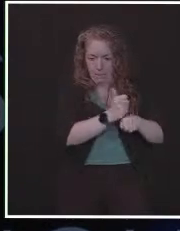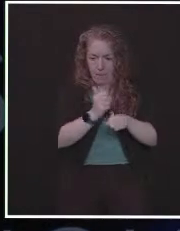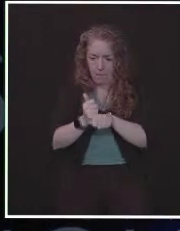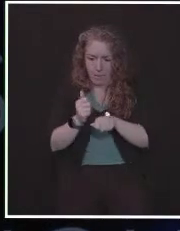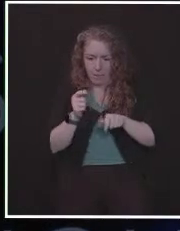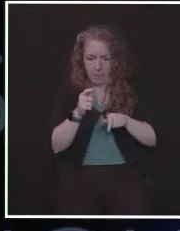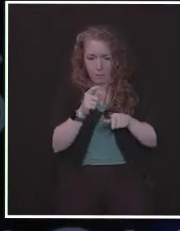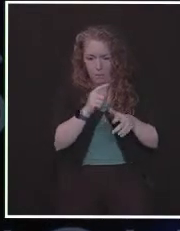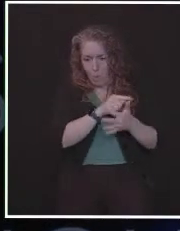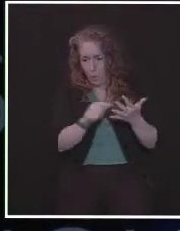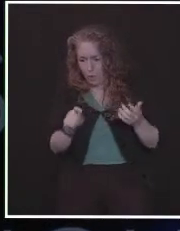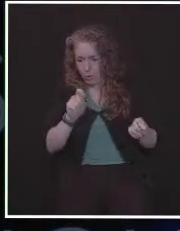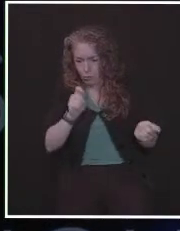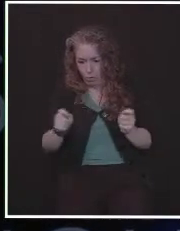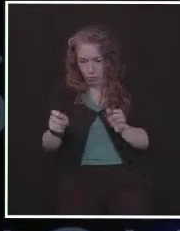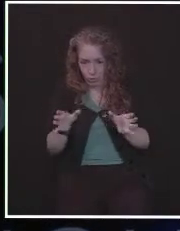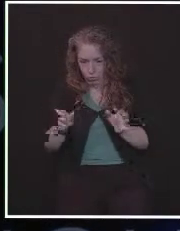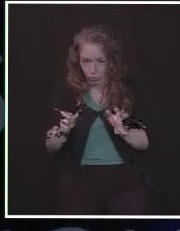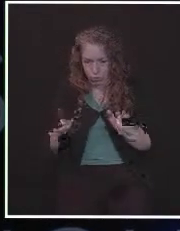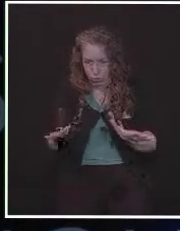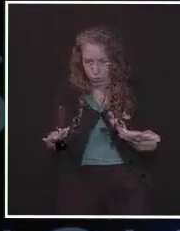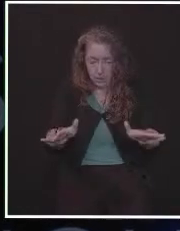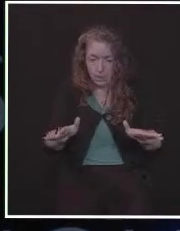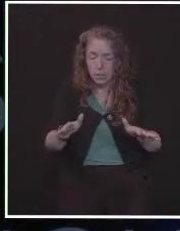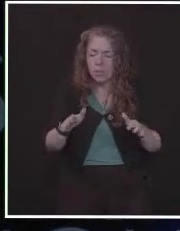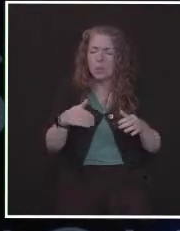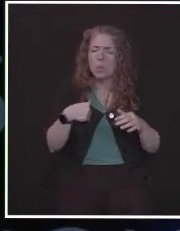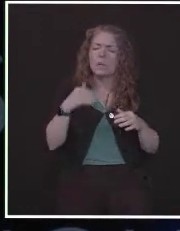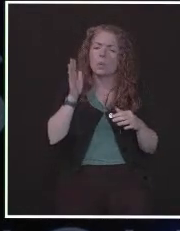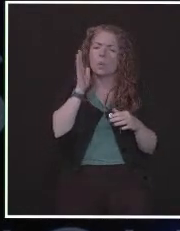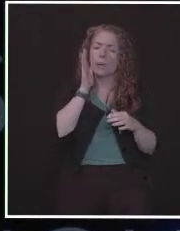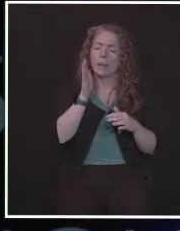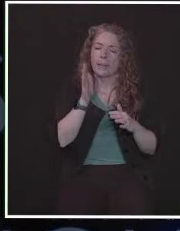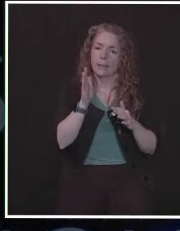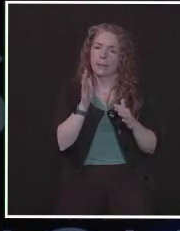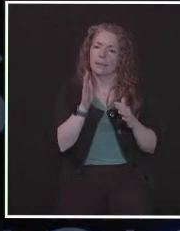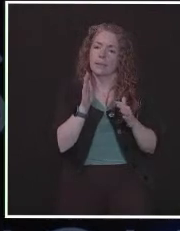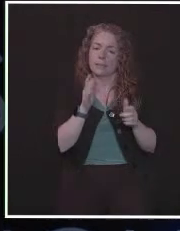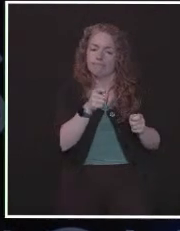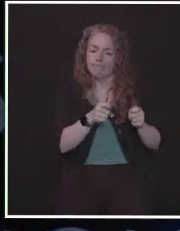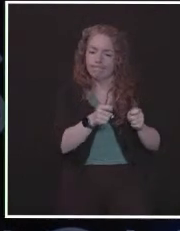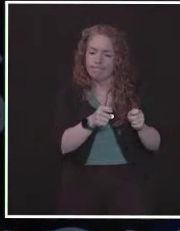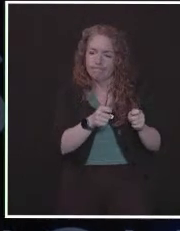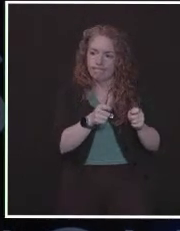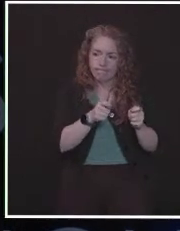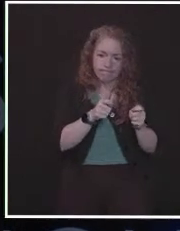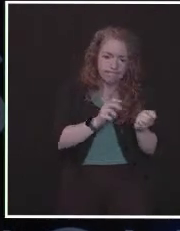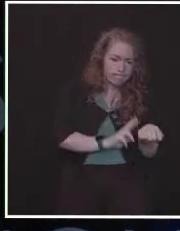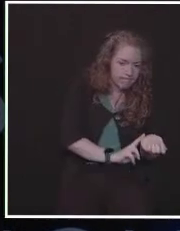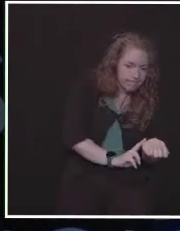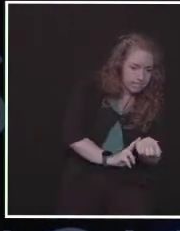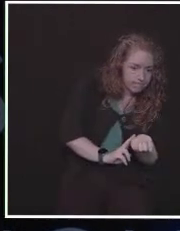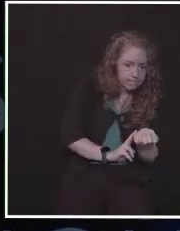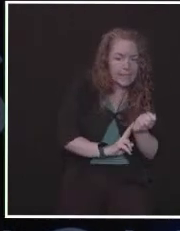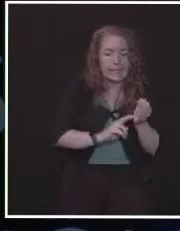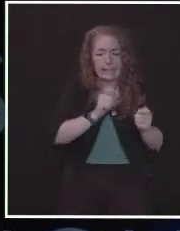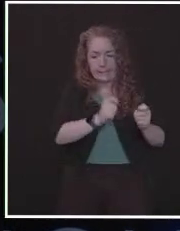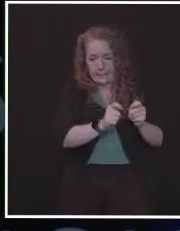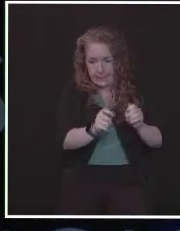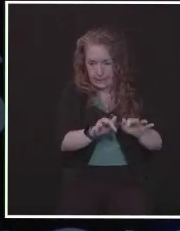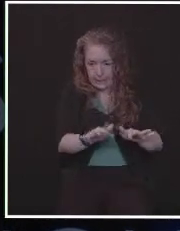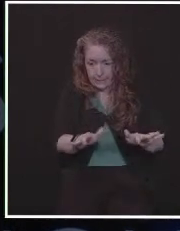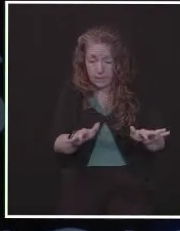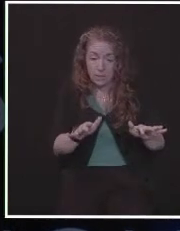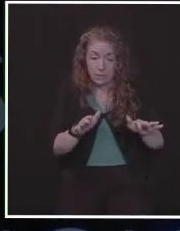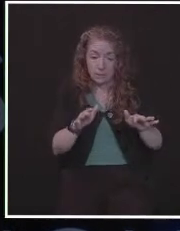We're going to feel that along as we go. But this new two directorates